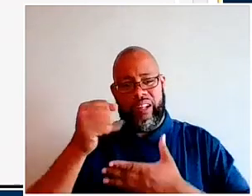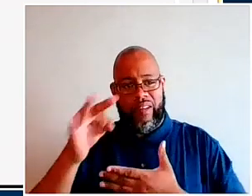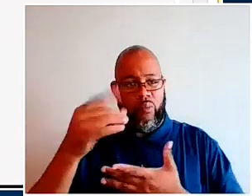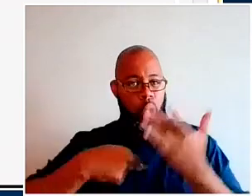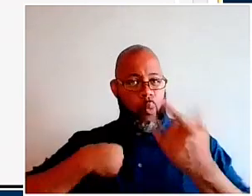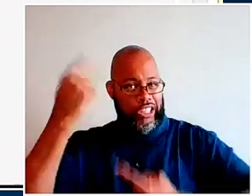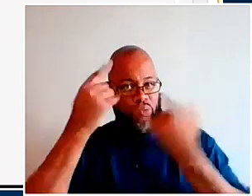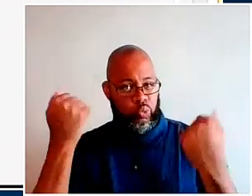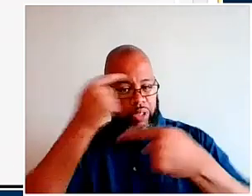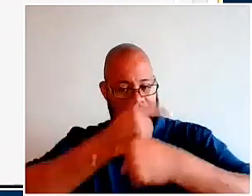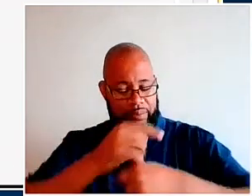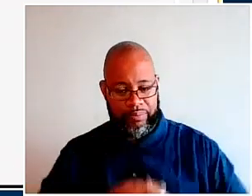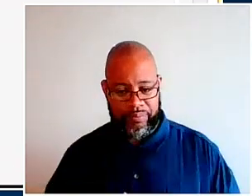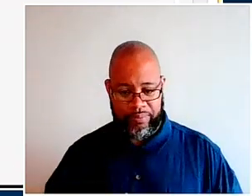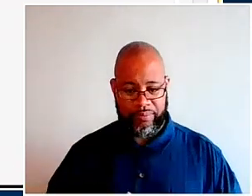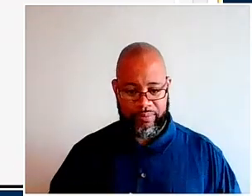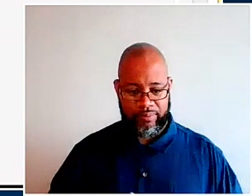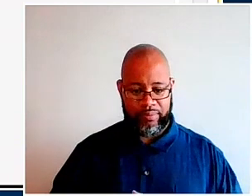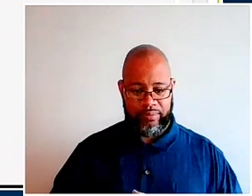today.